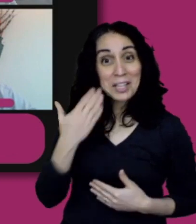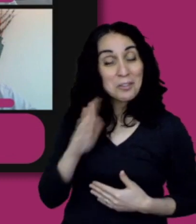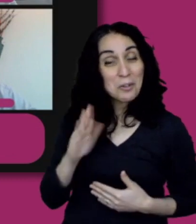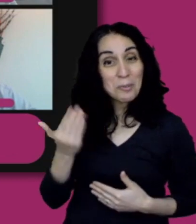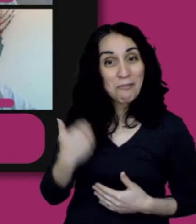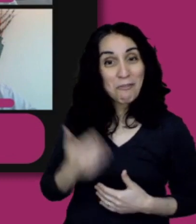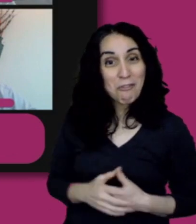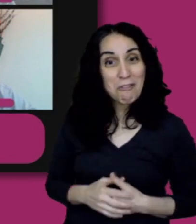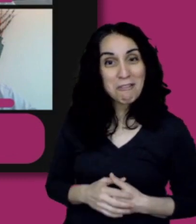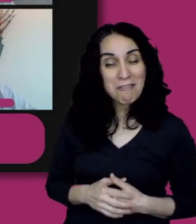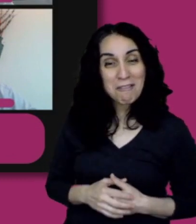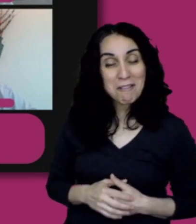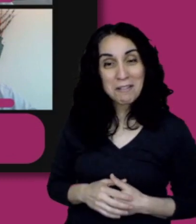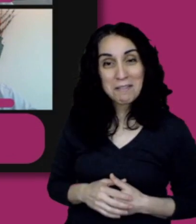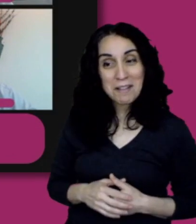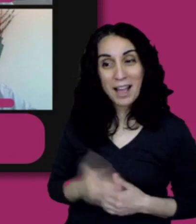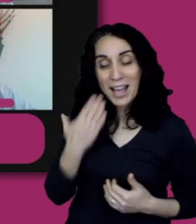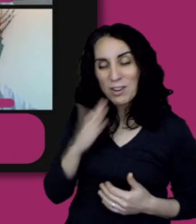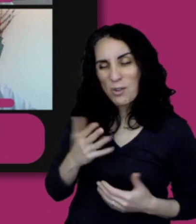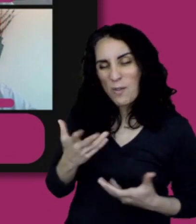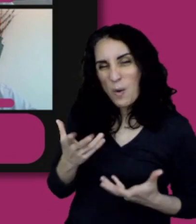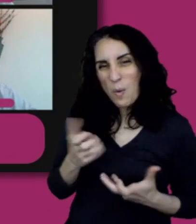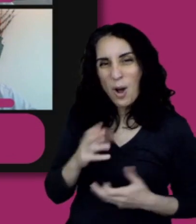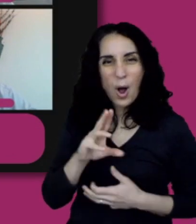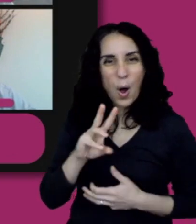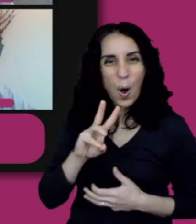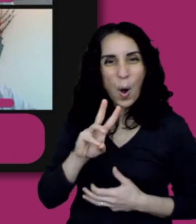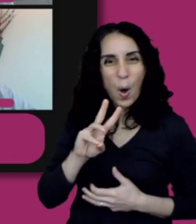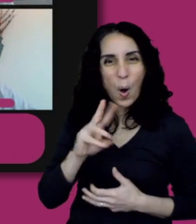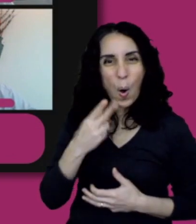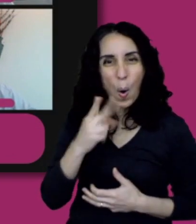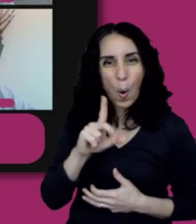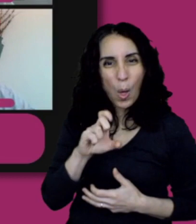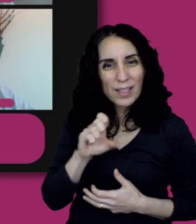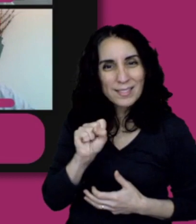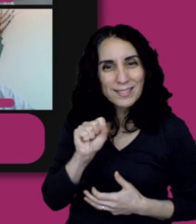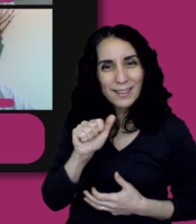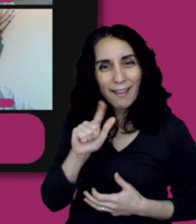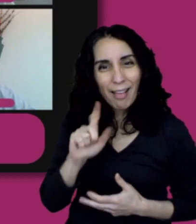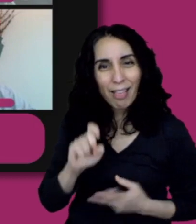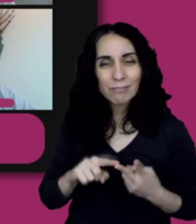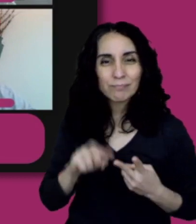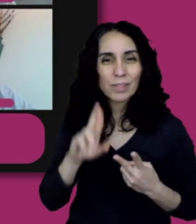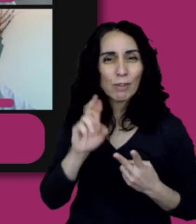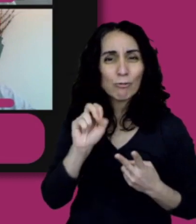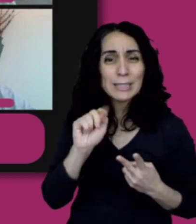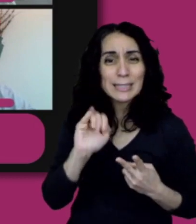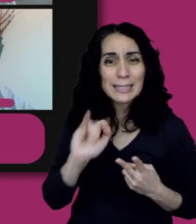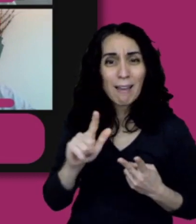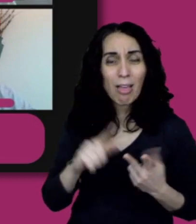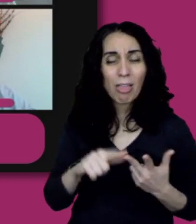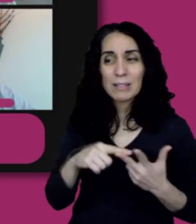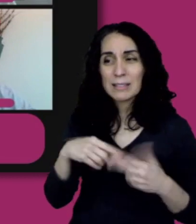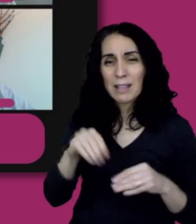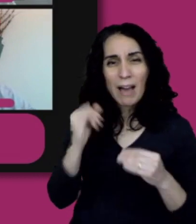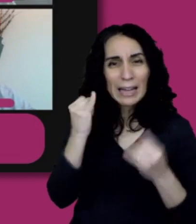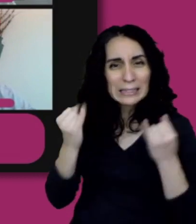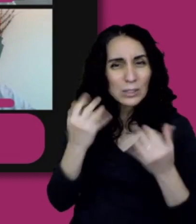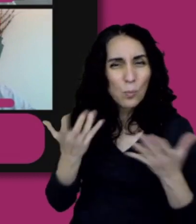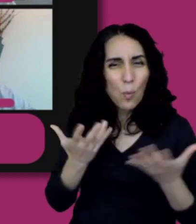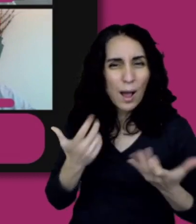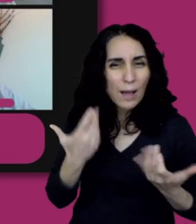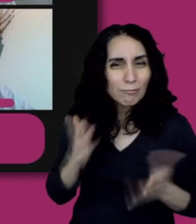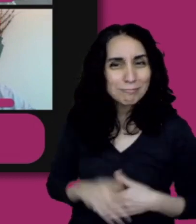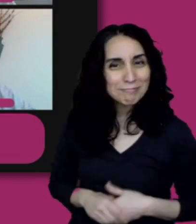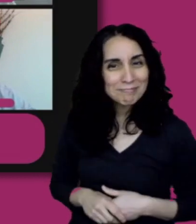before we did this. I didn't know what I wanted to do. I didn't know whether I wanted to be wholesale or retail or just sell the ideas or what it was.